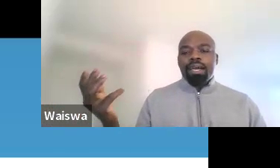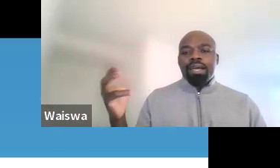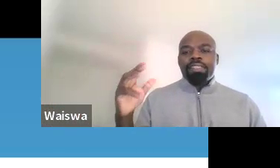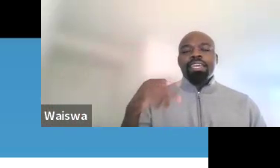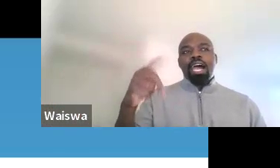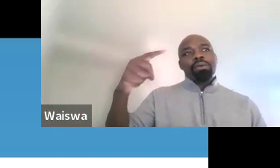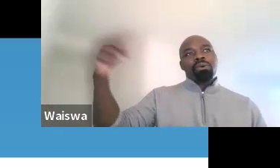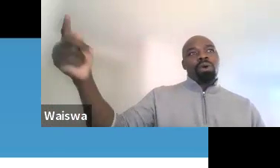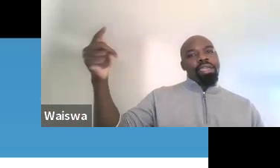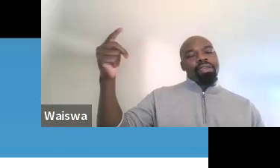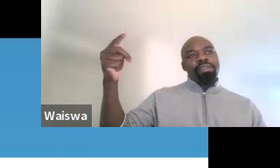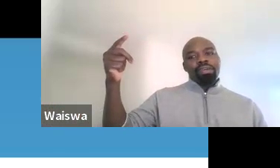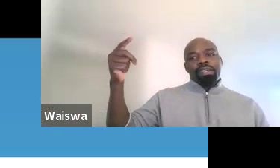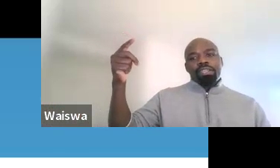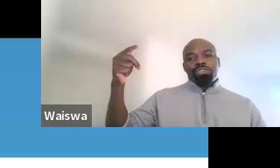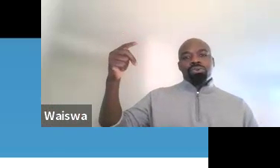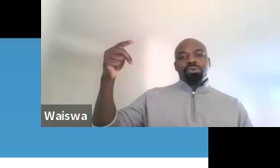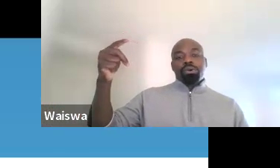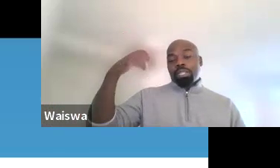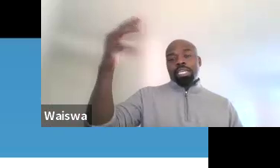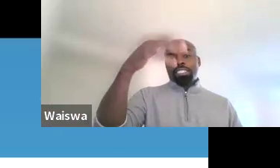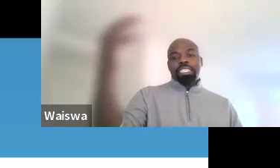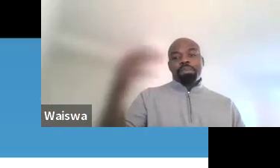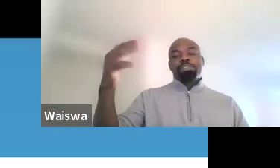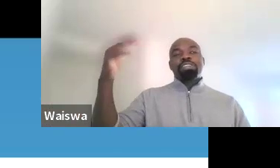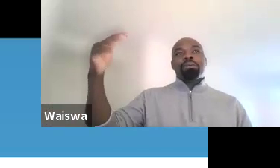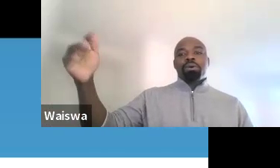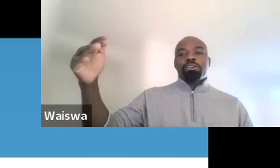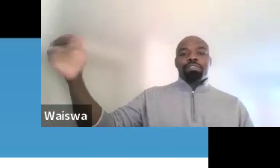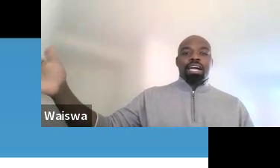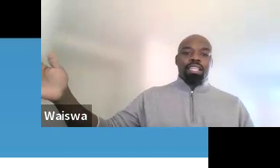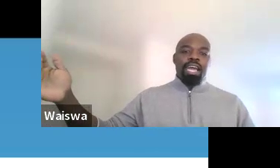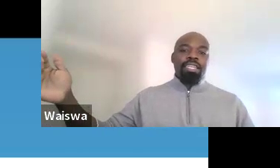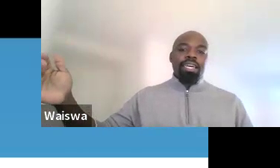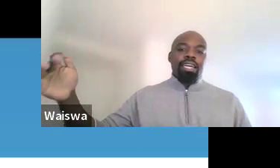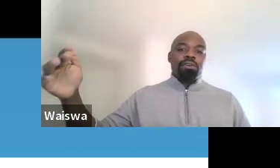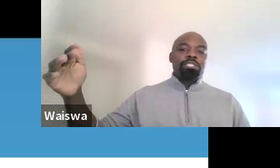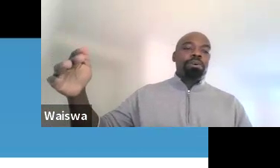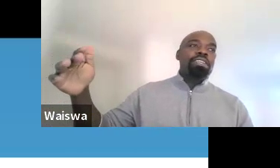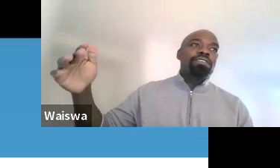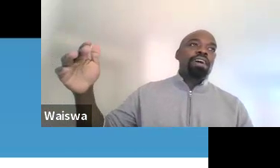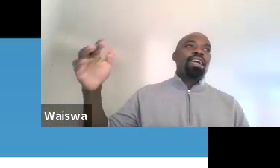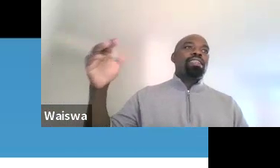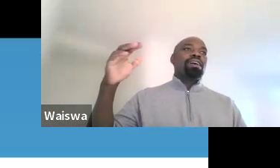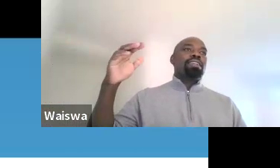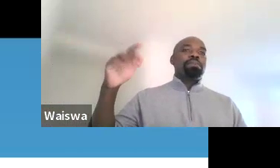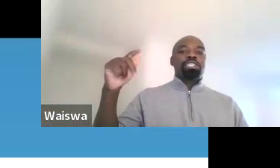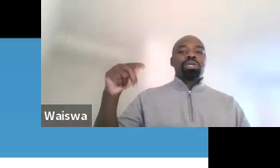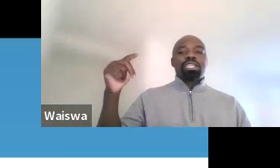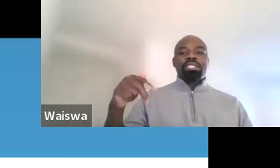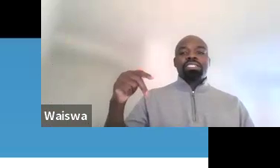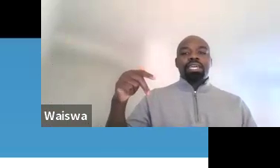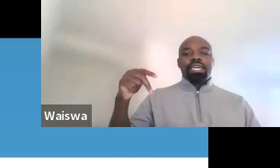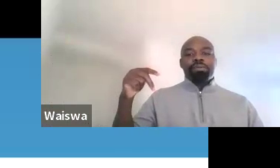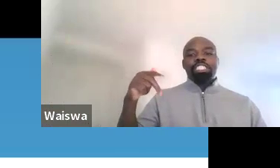that they are required to, like, the staff members are required to flag that correspondence and to make sure